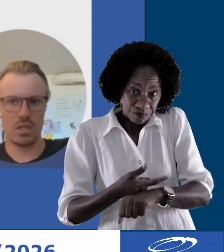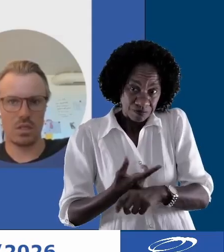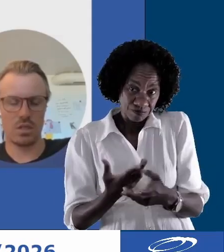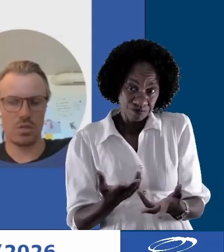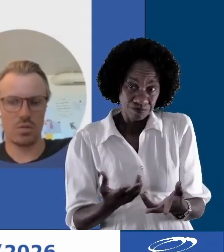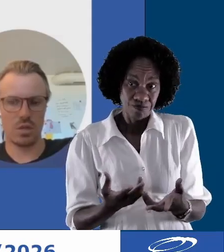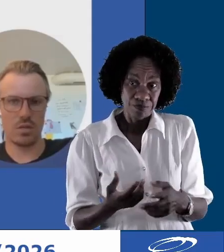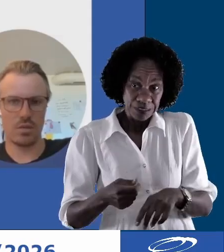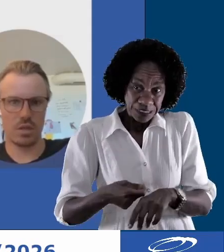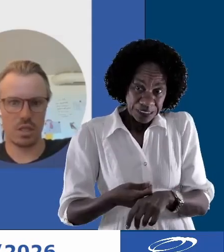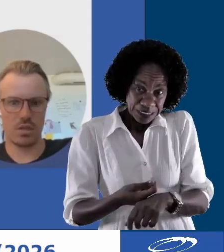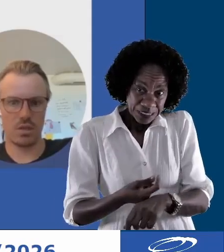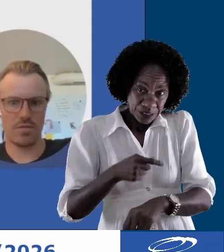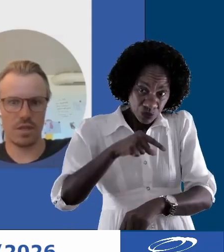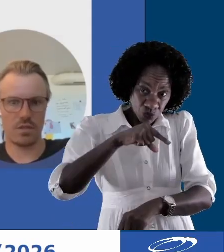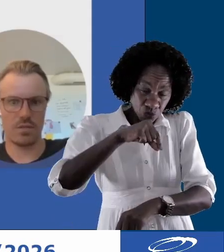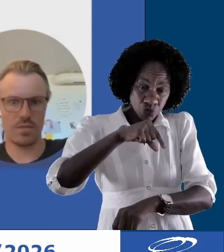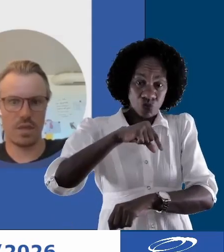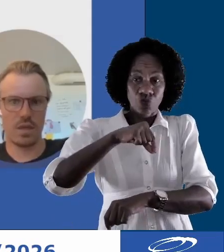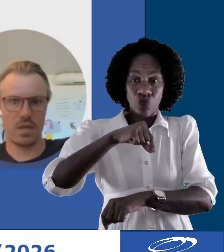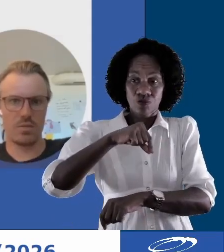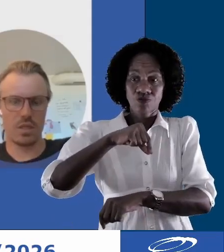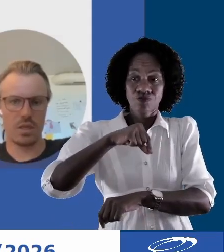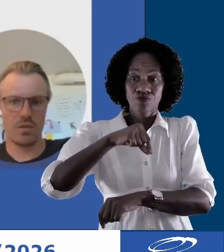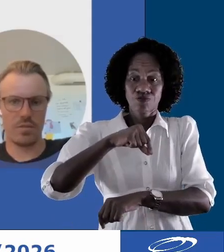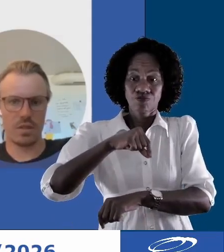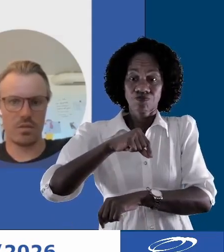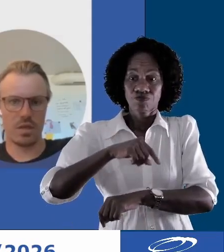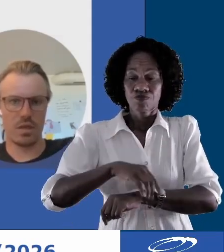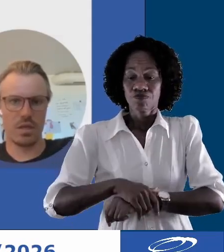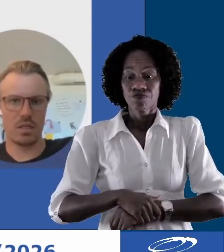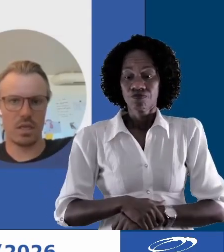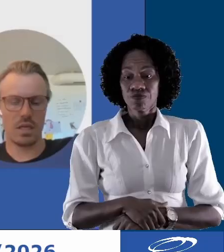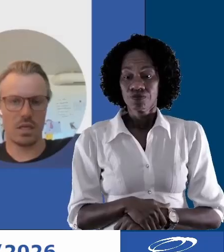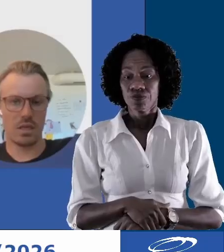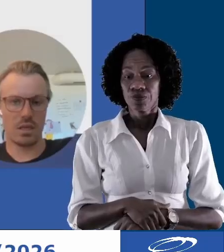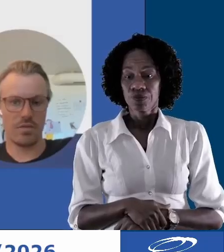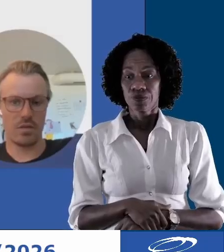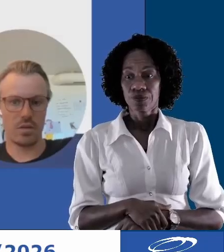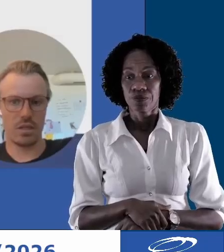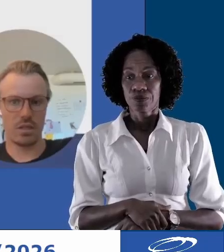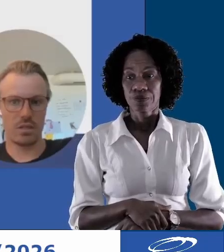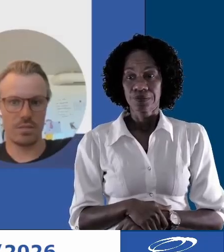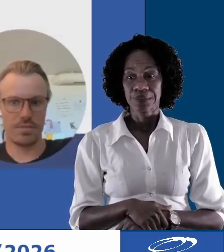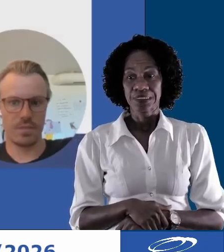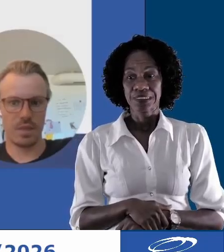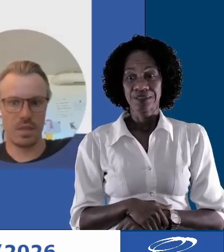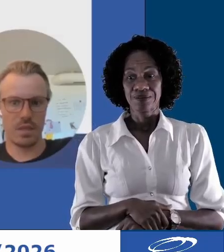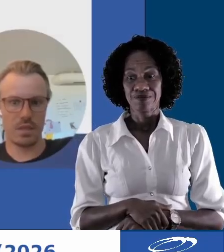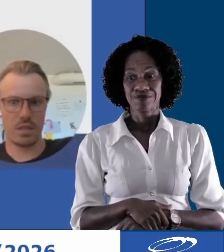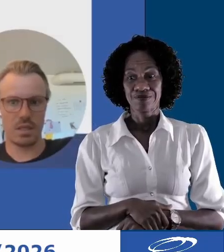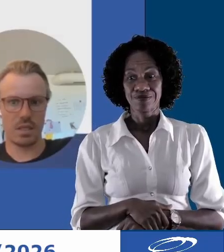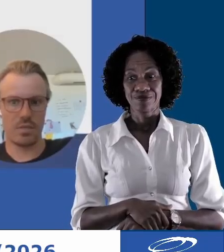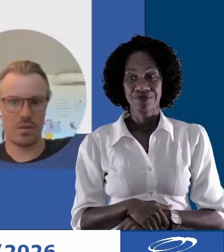adjacent tissue with potential effect, especially if bacteria is hiding in difficult places.